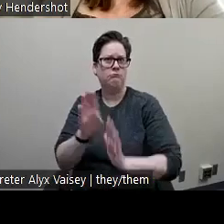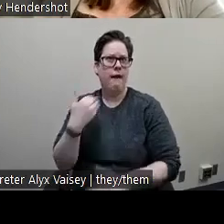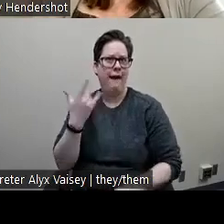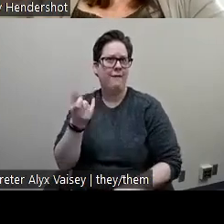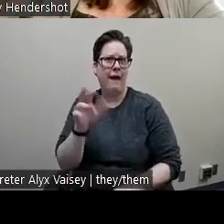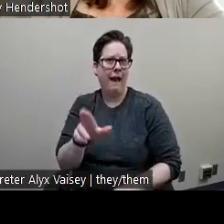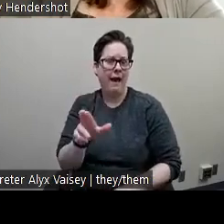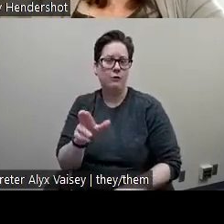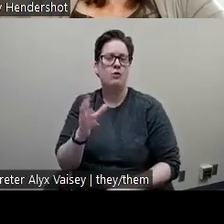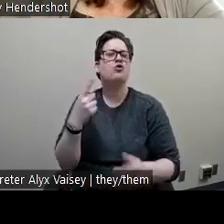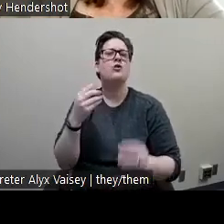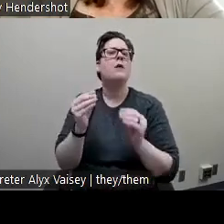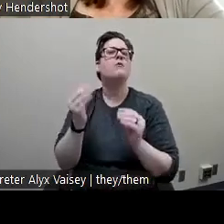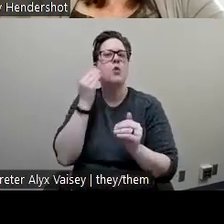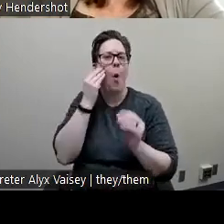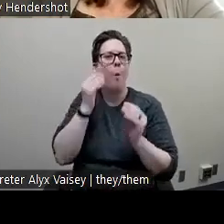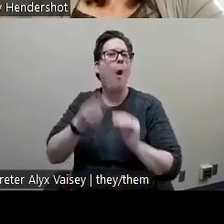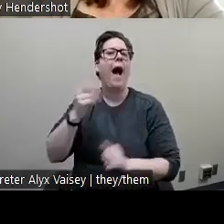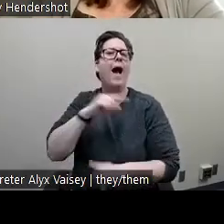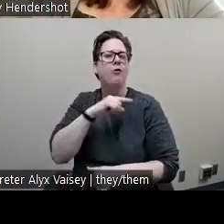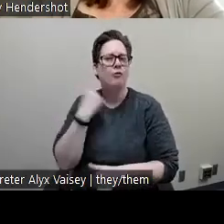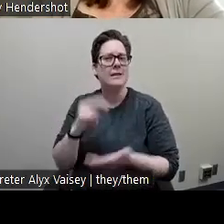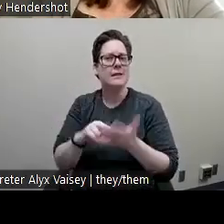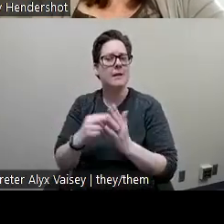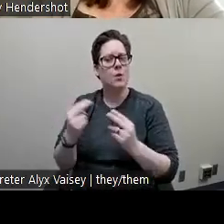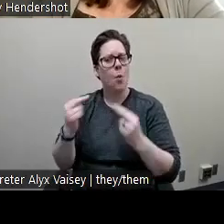get cancer, but we are going to watch them more closely.